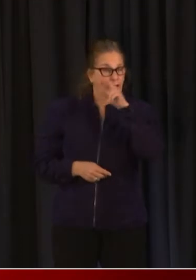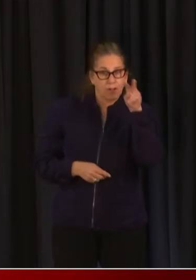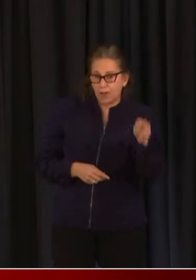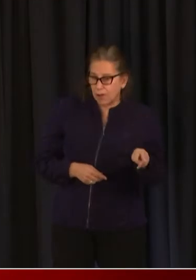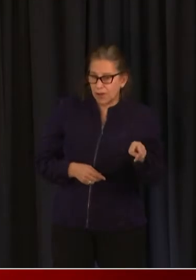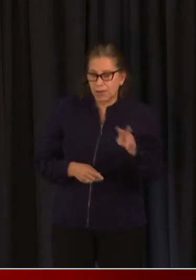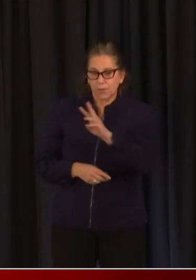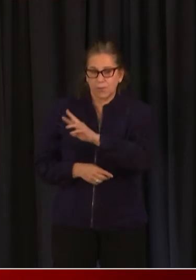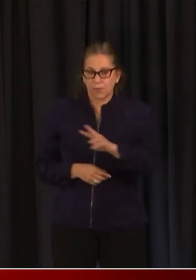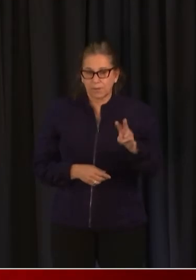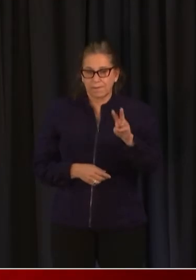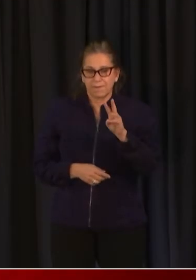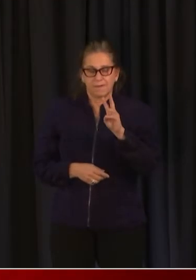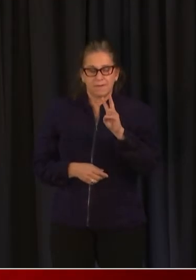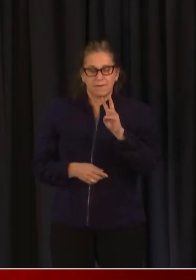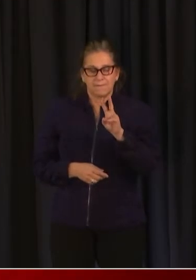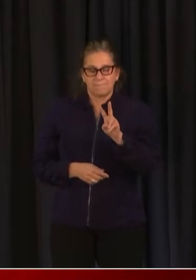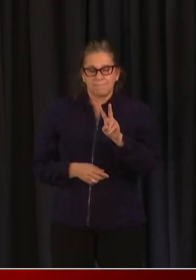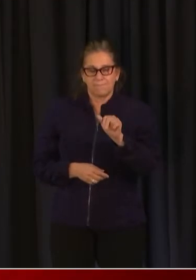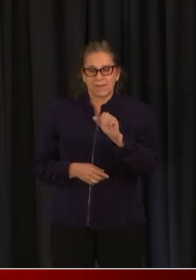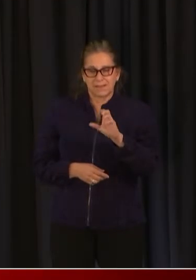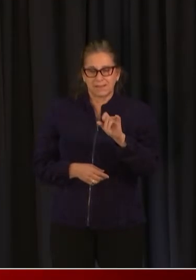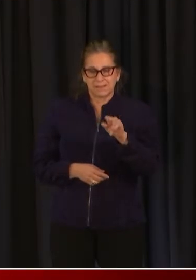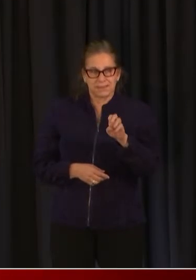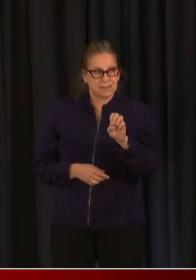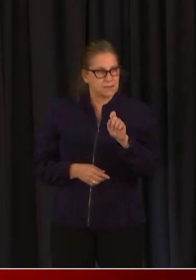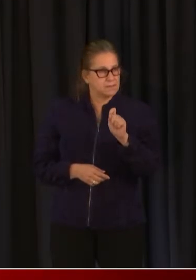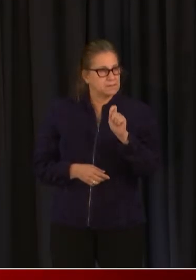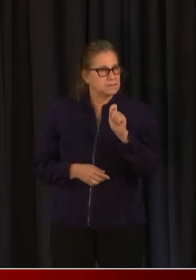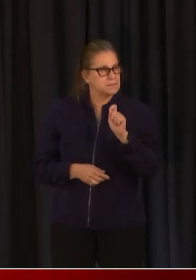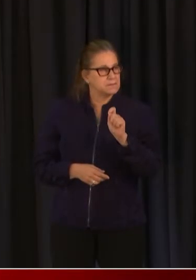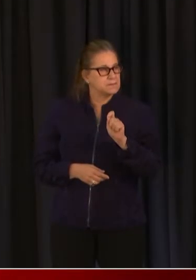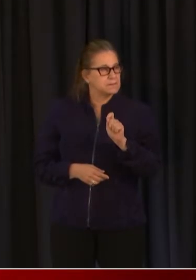will, of course, also update